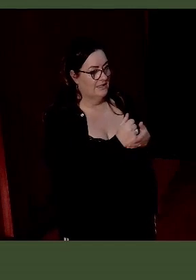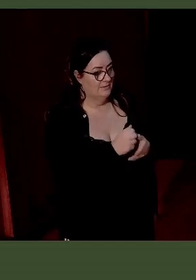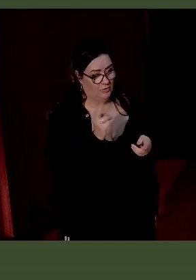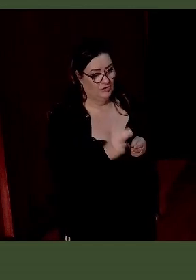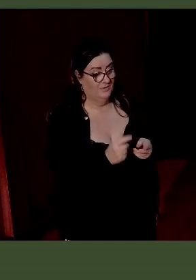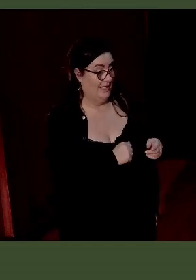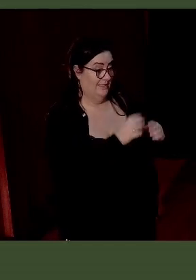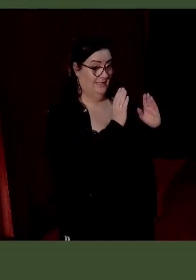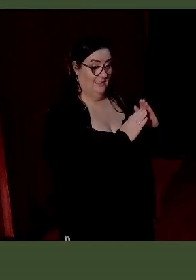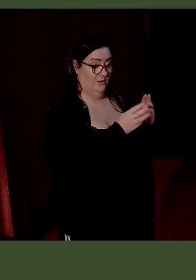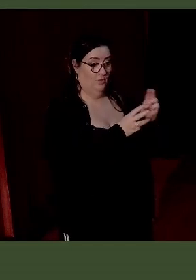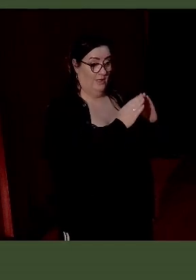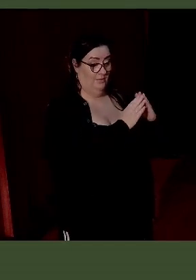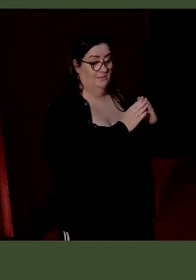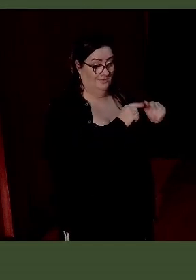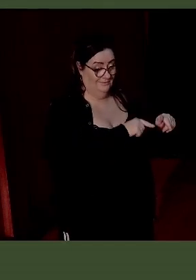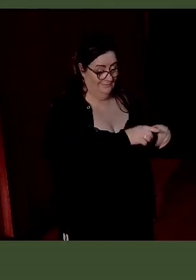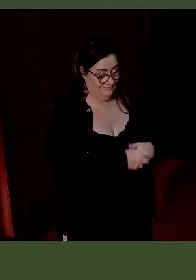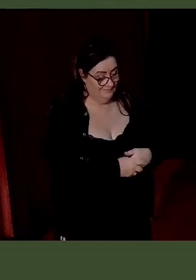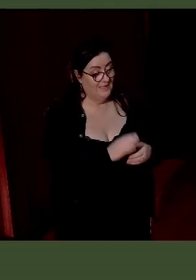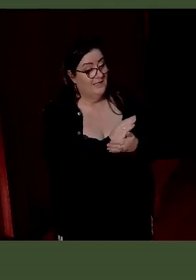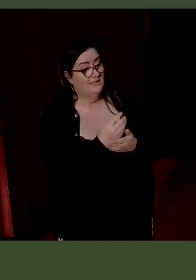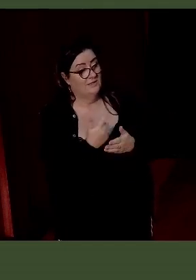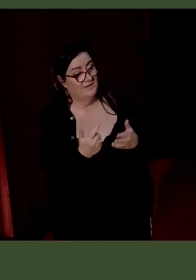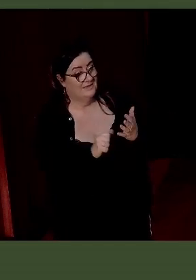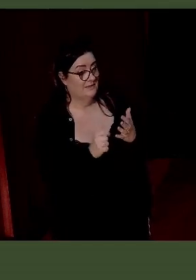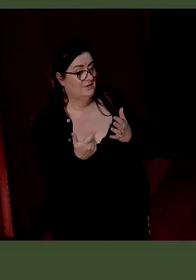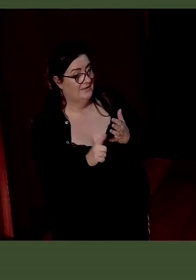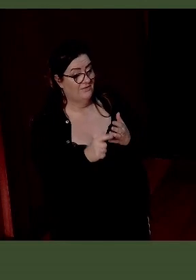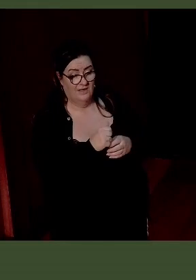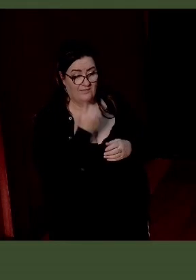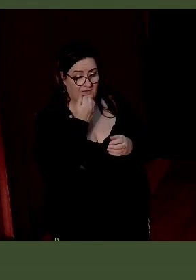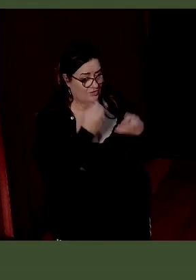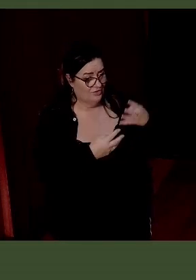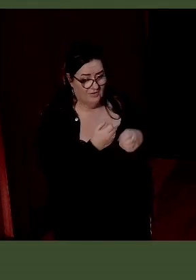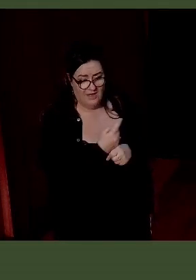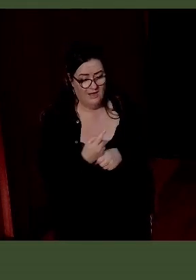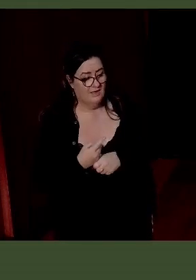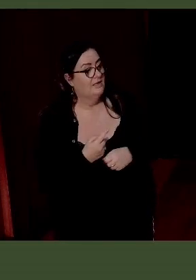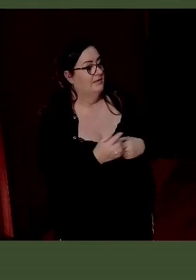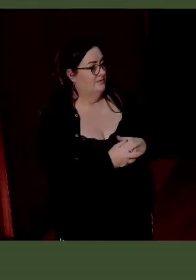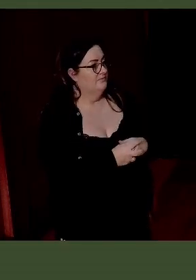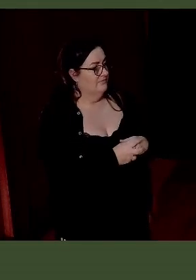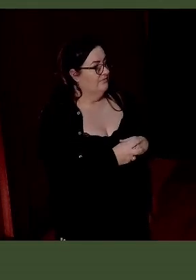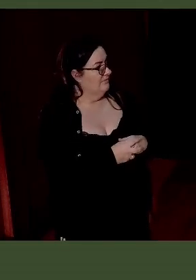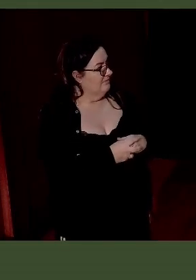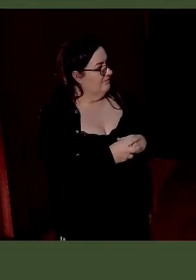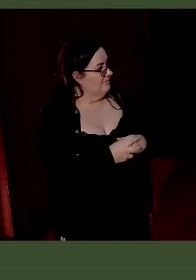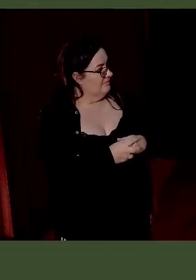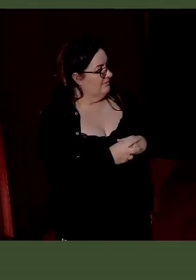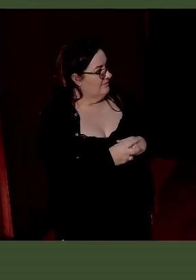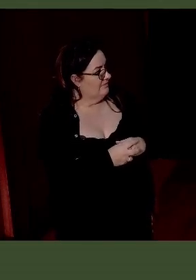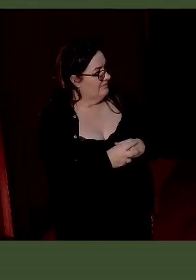about £20 a week. In 1926-27, you've got the figures there, two-thirds of claimants received